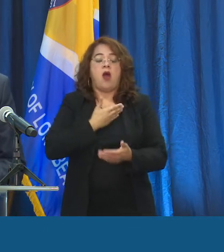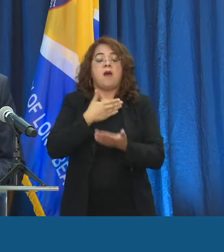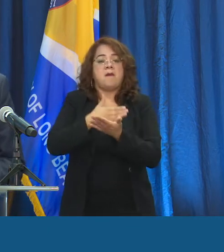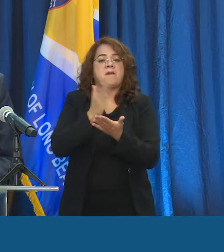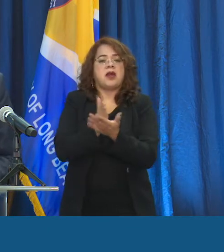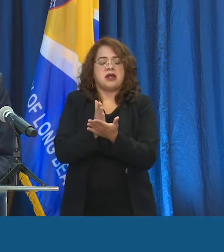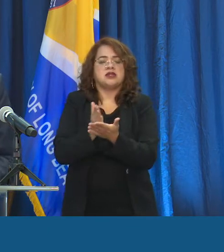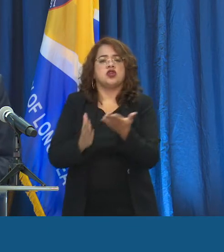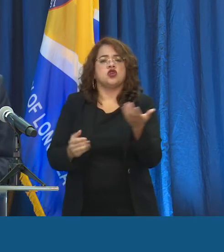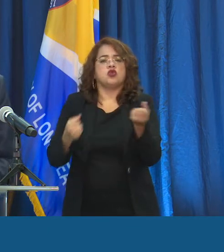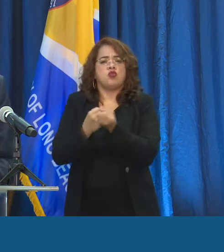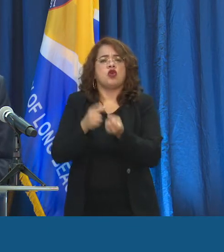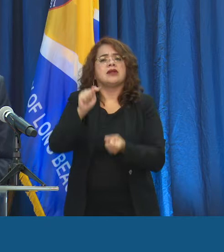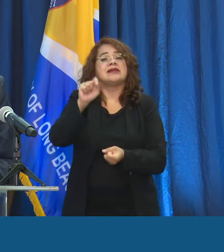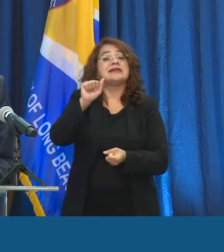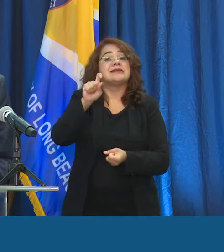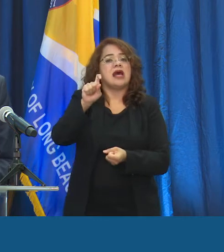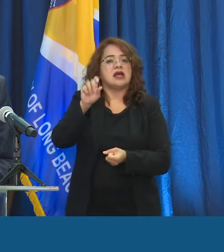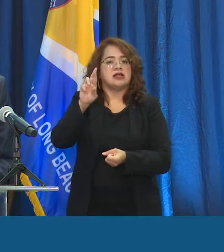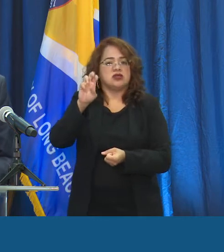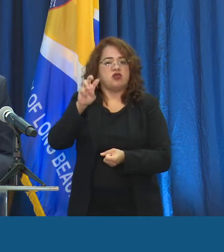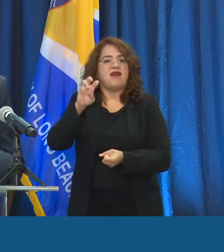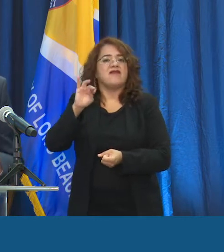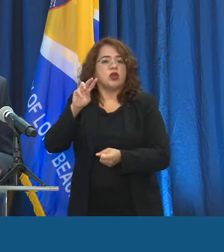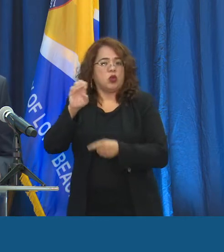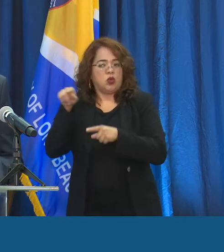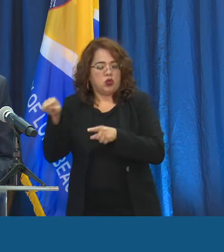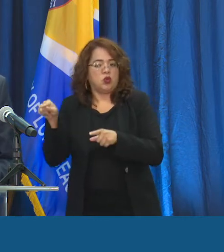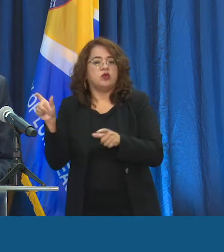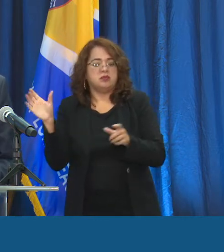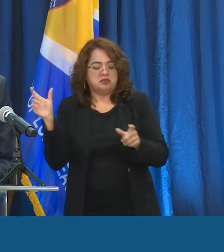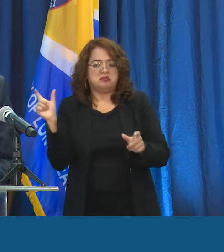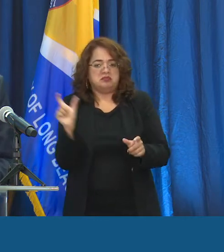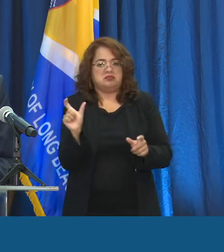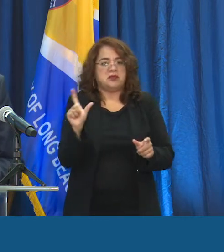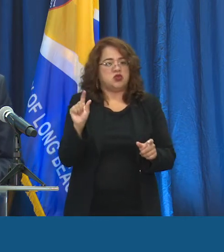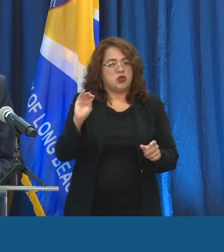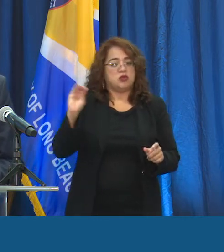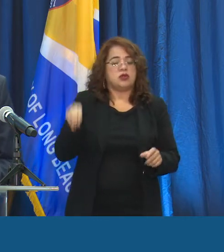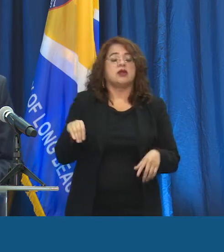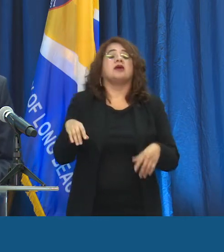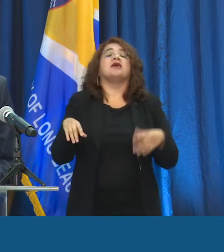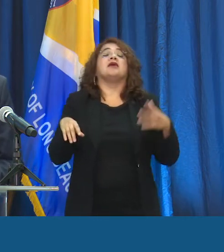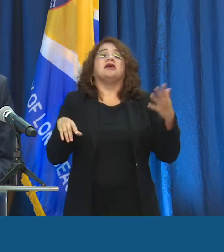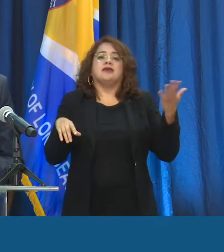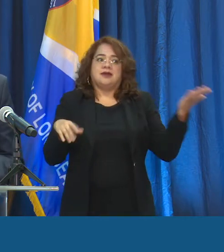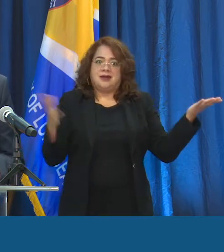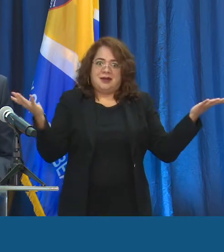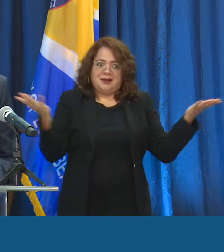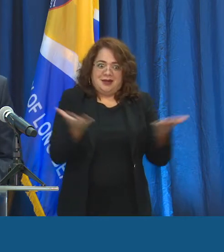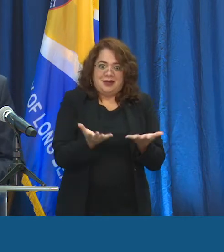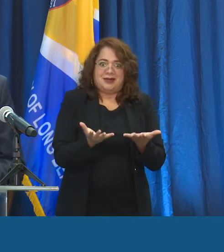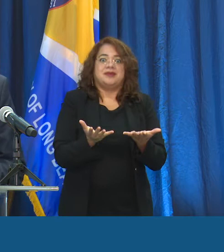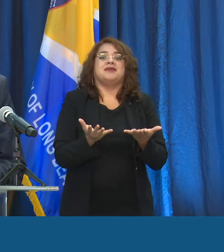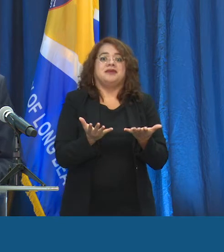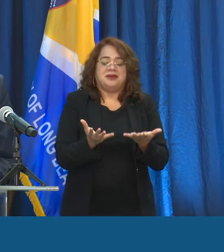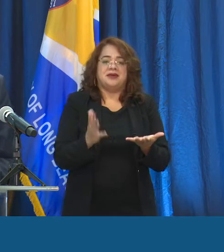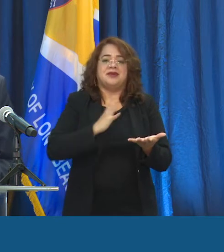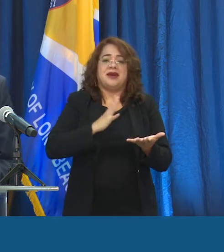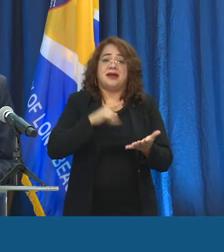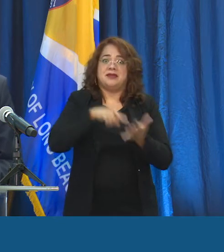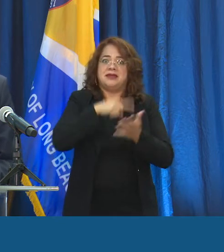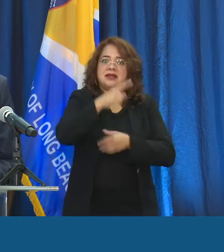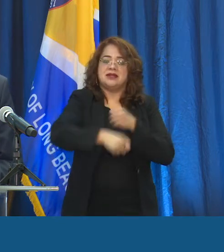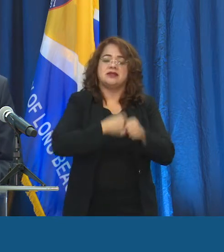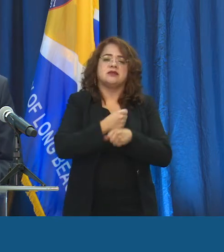So let's talk a little bit about some of the challenges. We have faced in this year unprecedented series of challenges. First and foremost, as the mayor